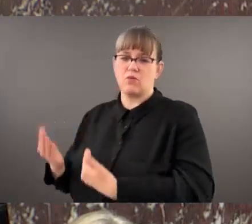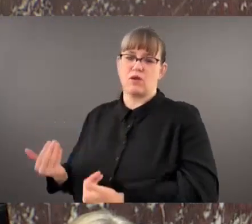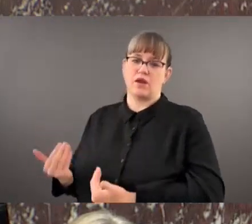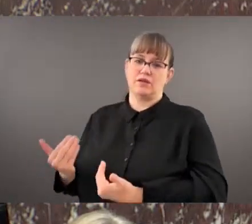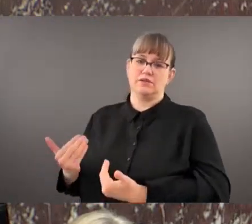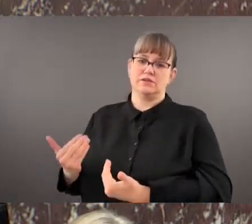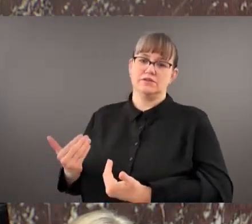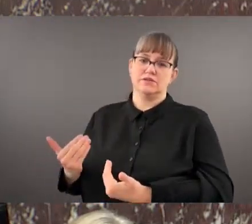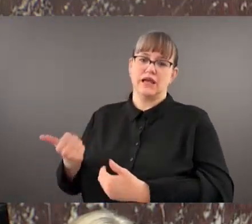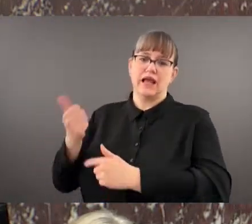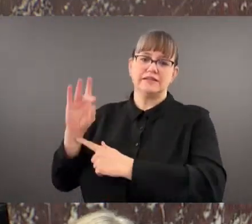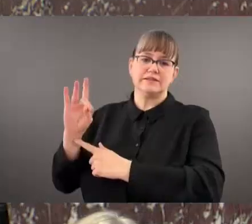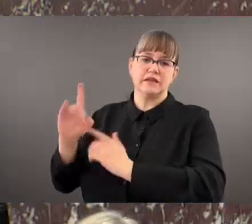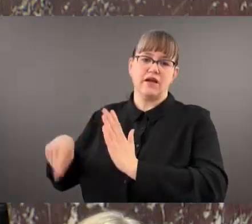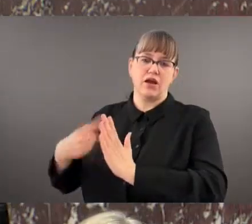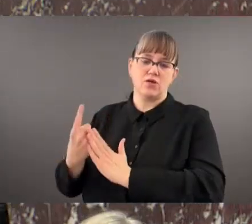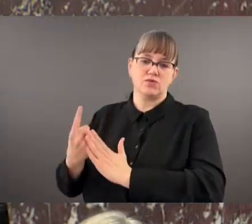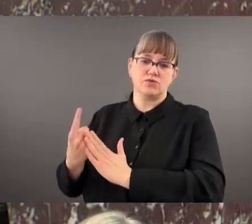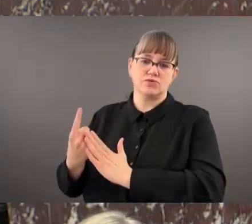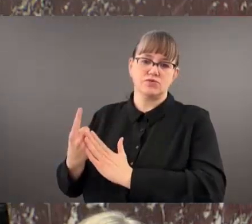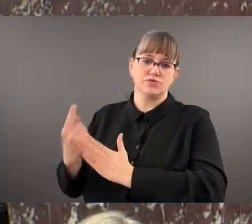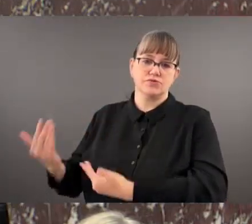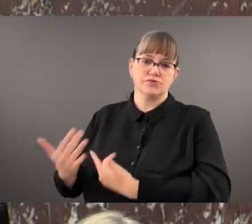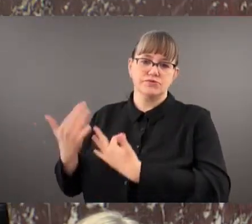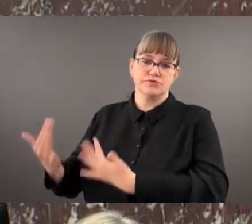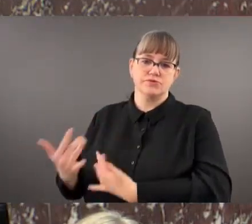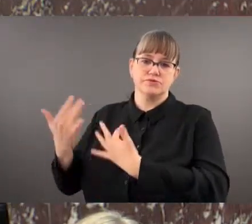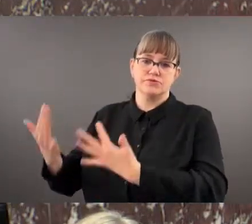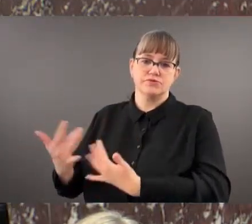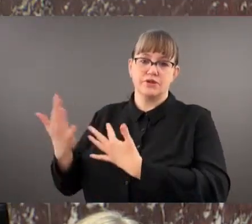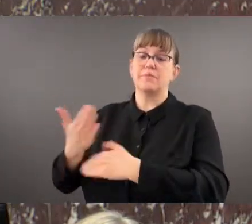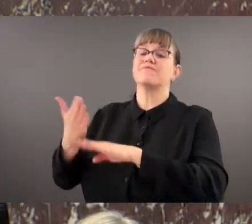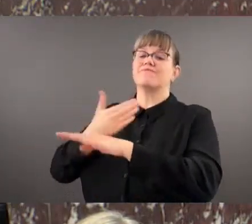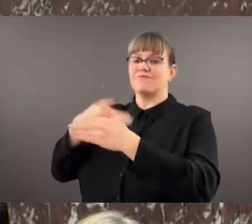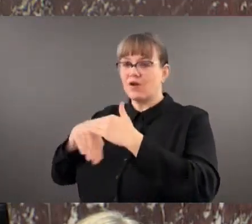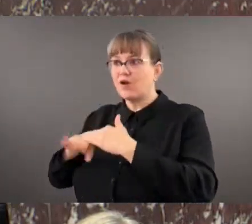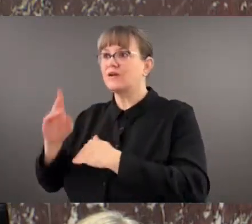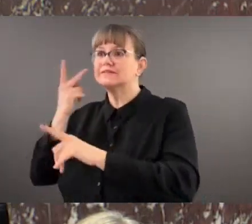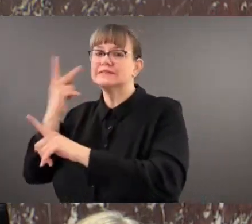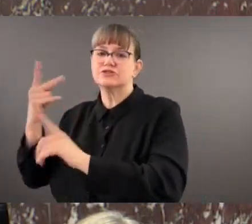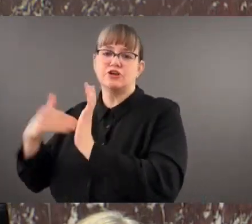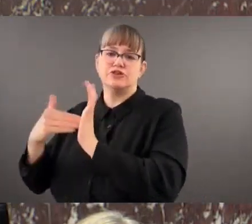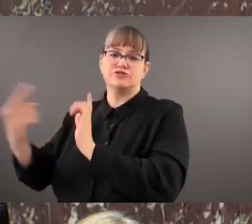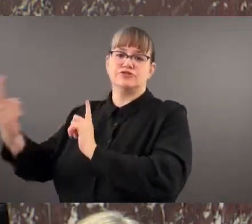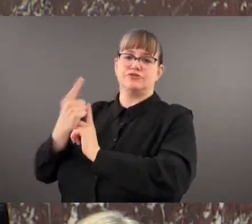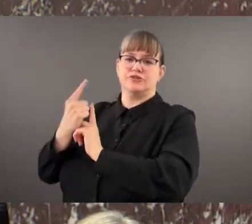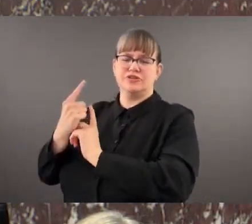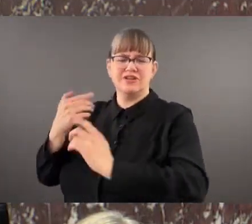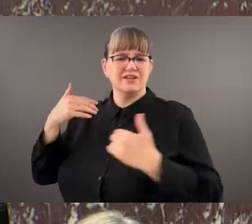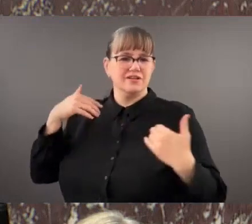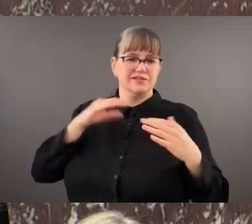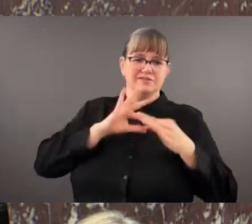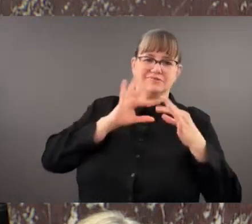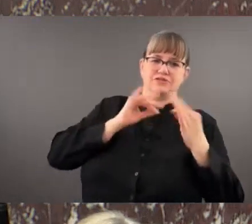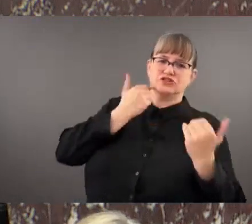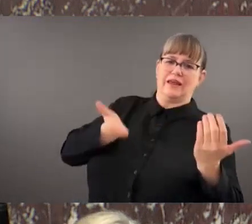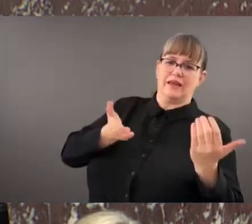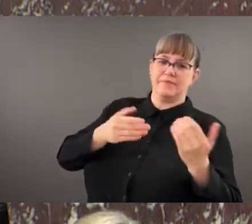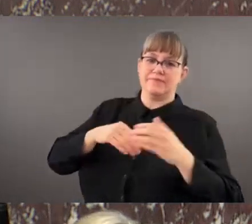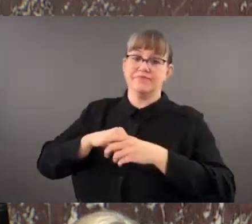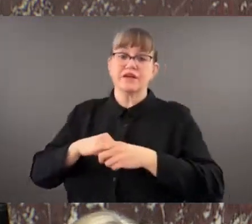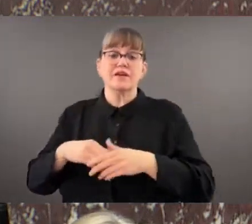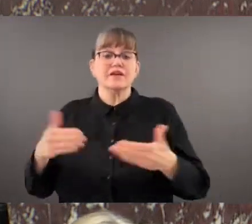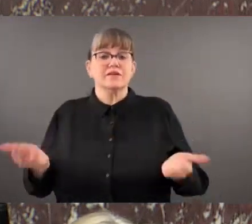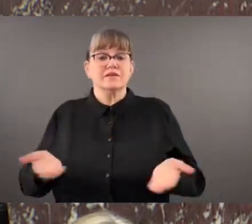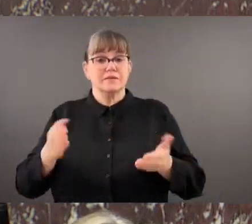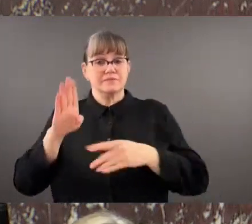Shame. Shame. When people in this province seek health care, seek an emergency room, they